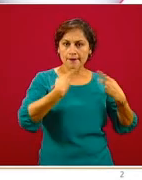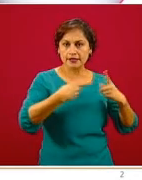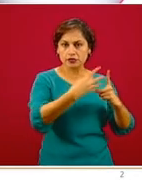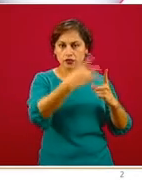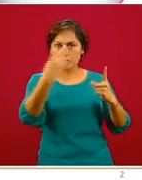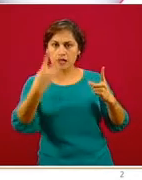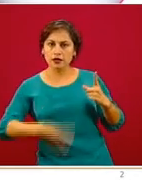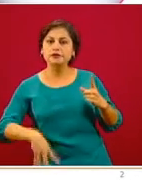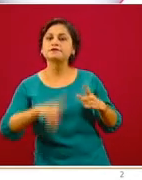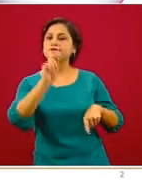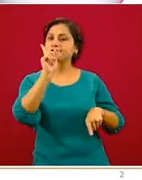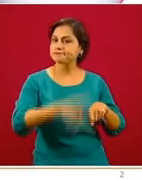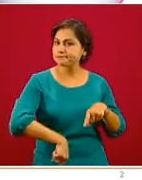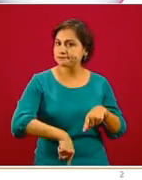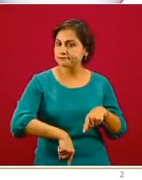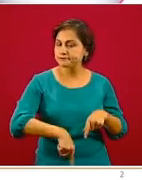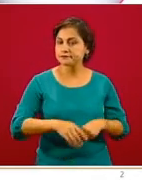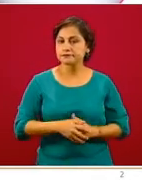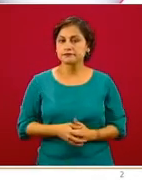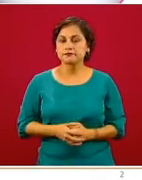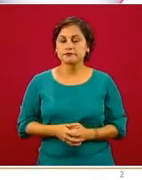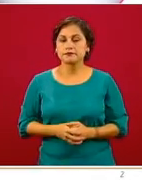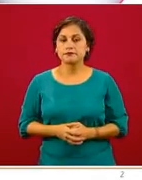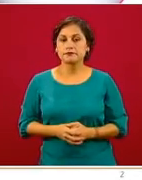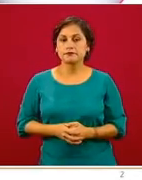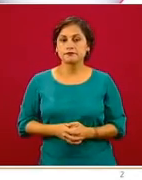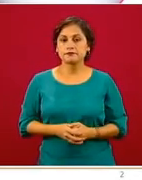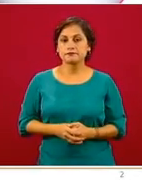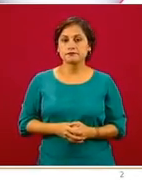reduce these types of attitudes that discriminate.